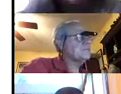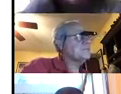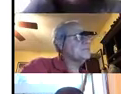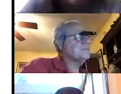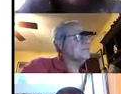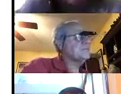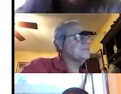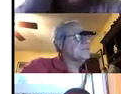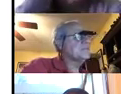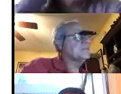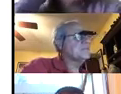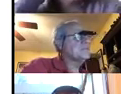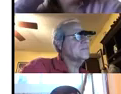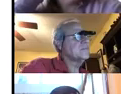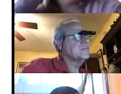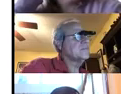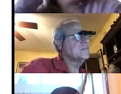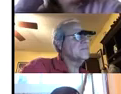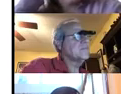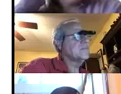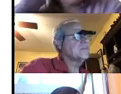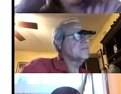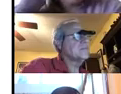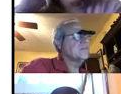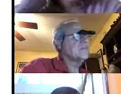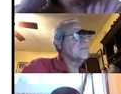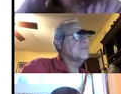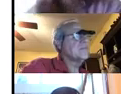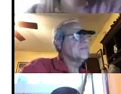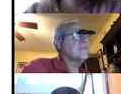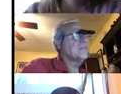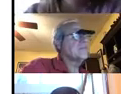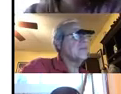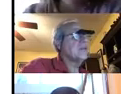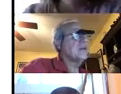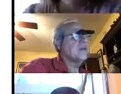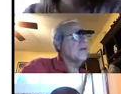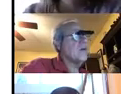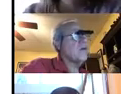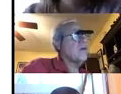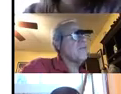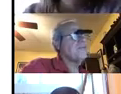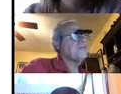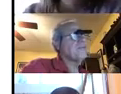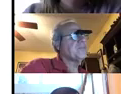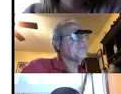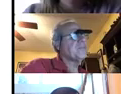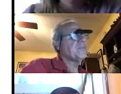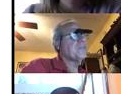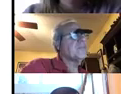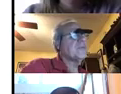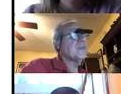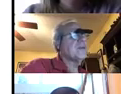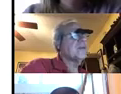So while I think the physical healing was really a secondary thing, and it was